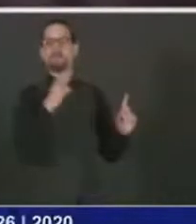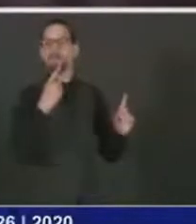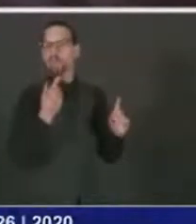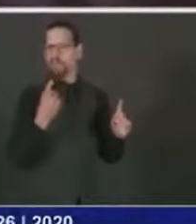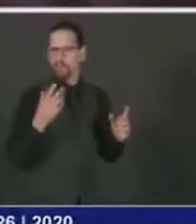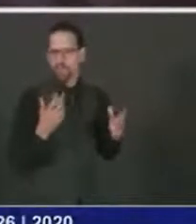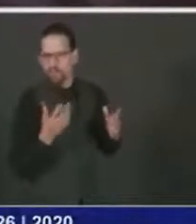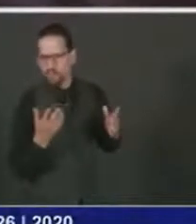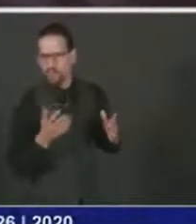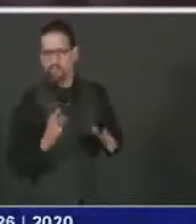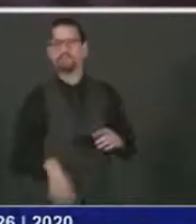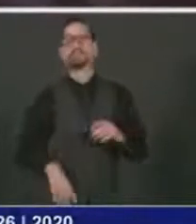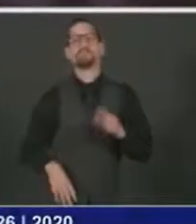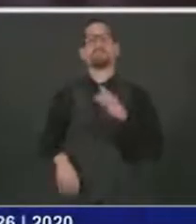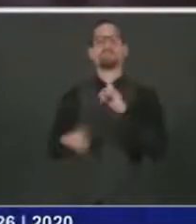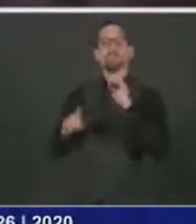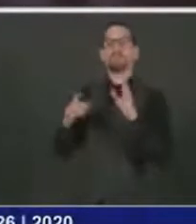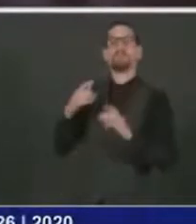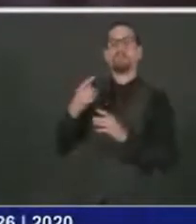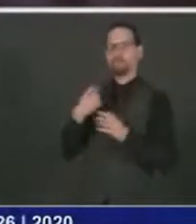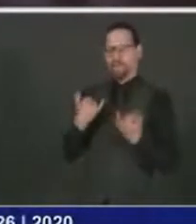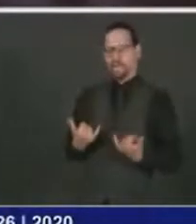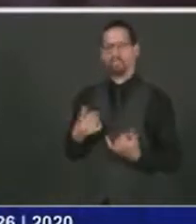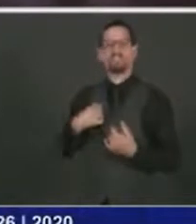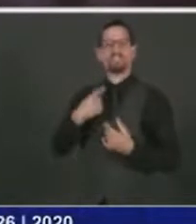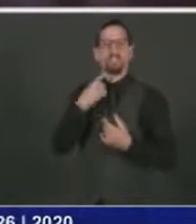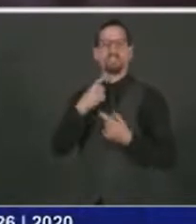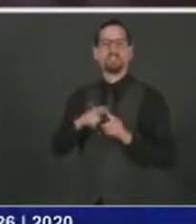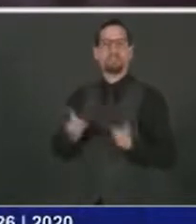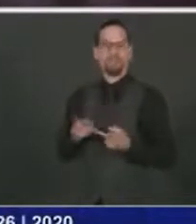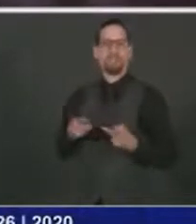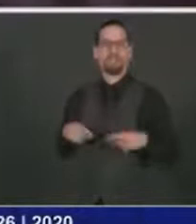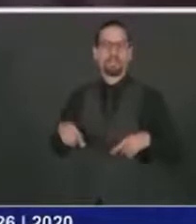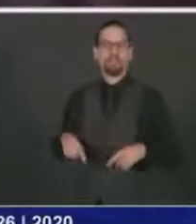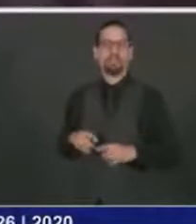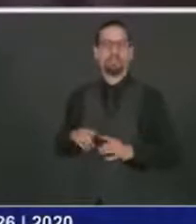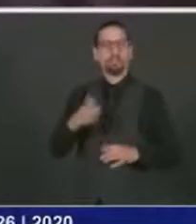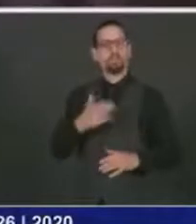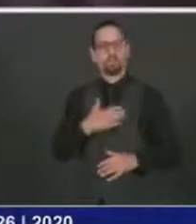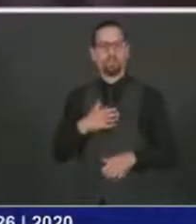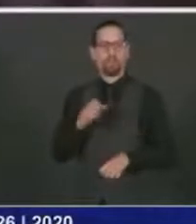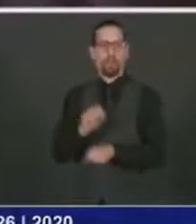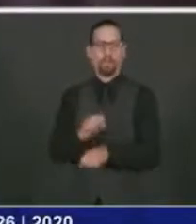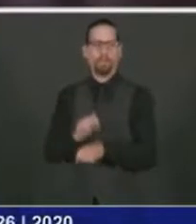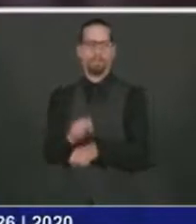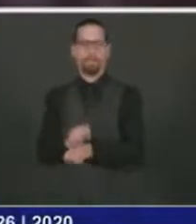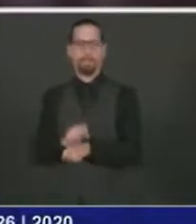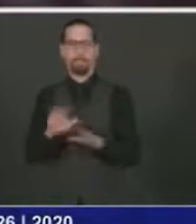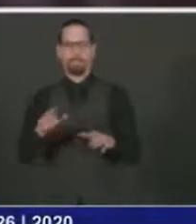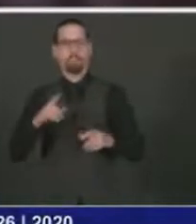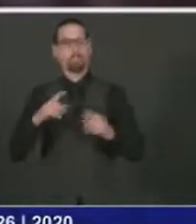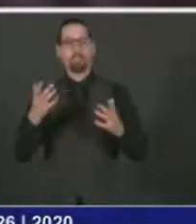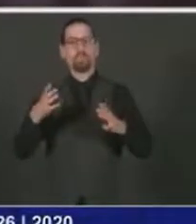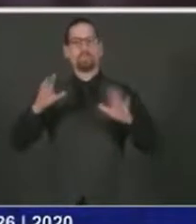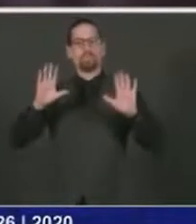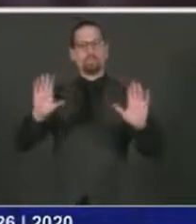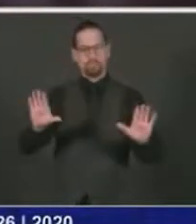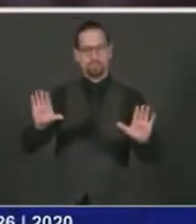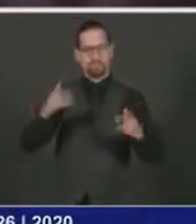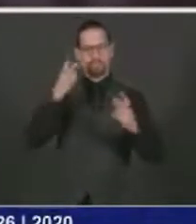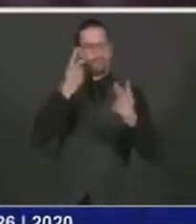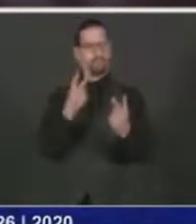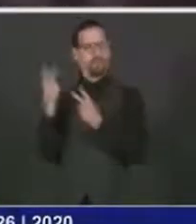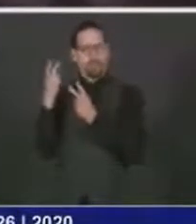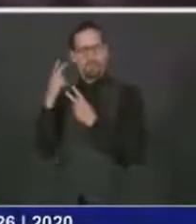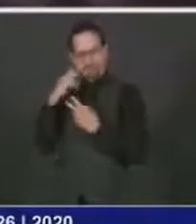would say, I don't know if I'm in a different place, but it's my job. It's my job to pause, reflect, dig into the